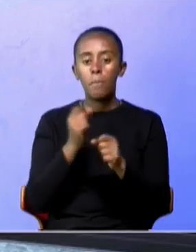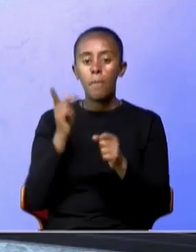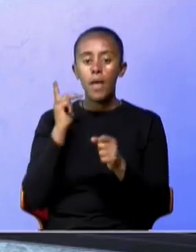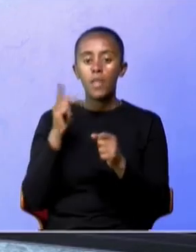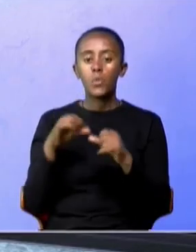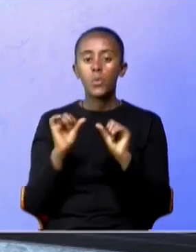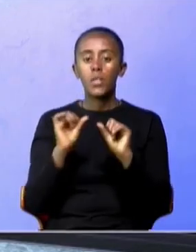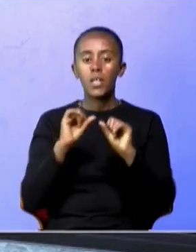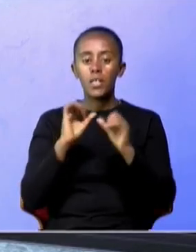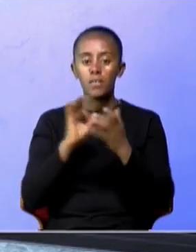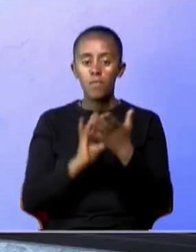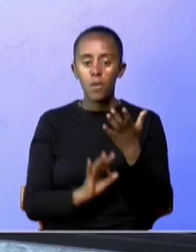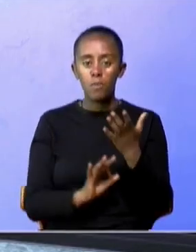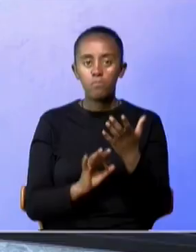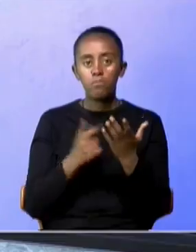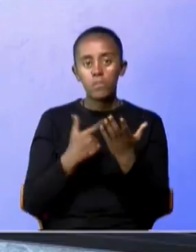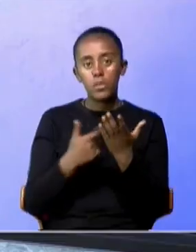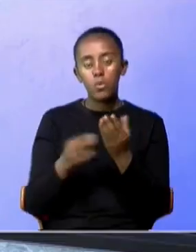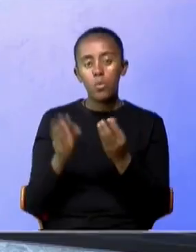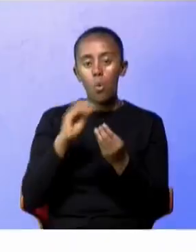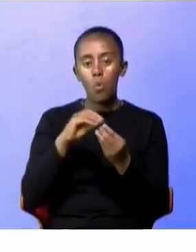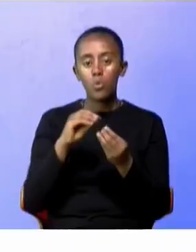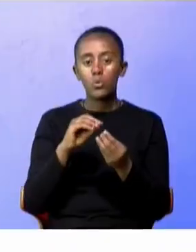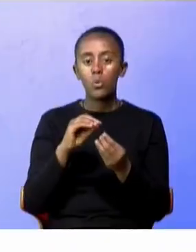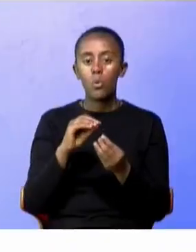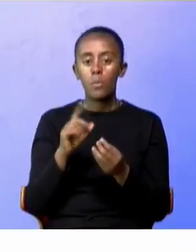form. It could also be